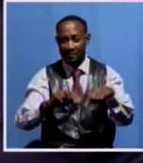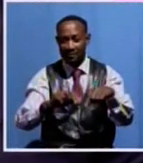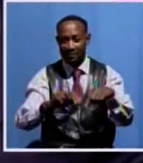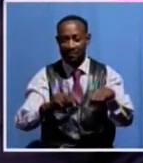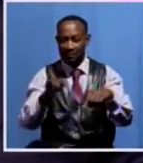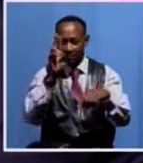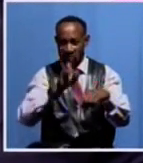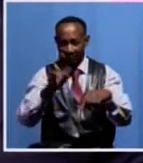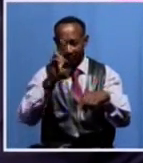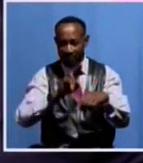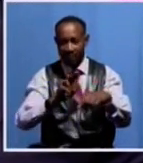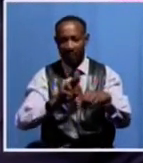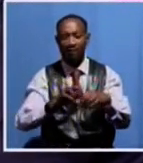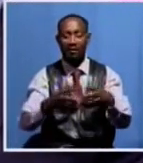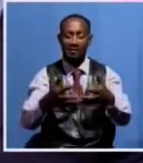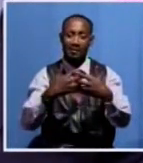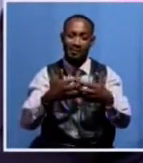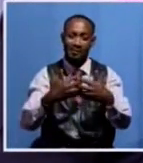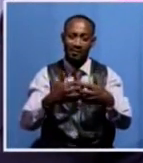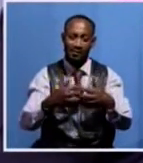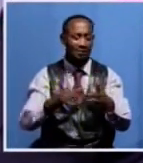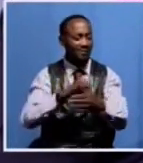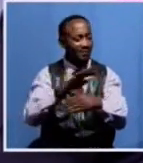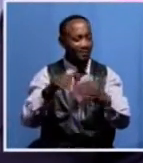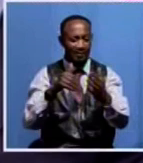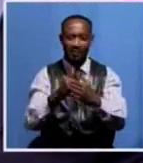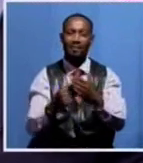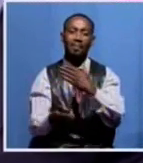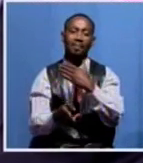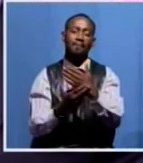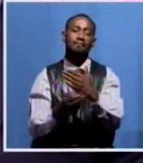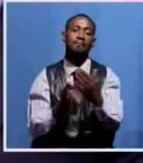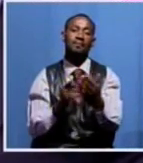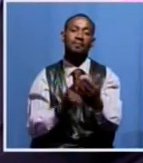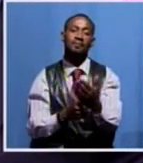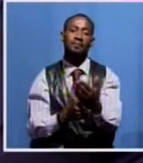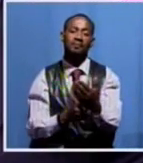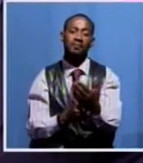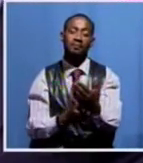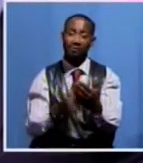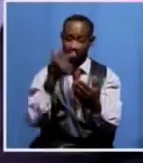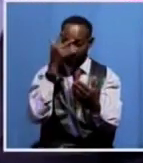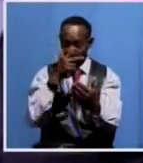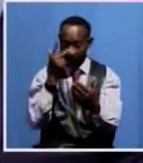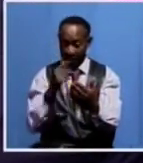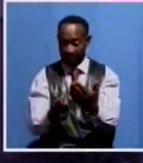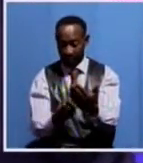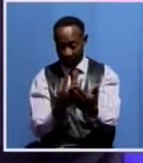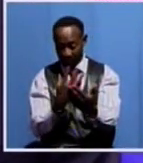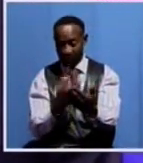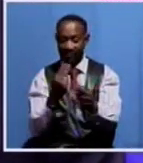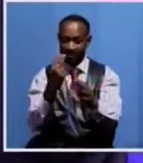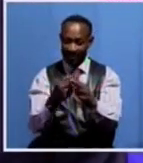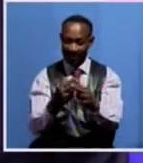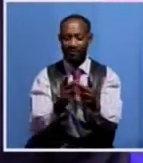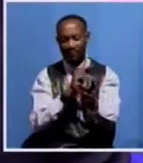electronic platform, we'll be able to pick all these inconsistencies and inadequacies in the system and save a lot of money. By the way, we spend quite a lot on FISIP, as